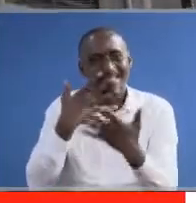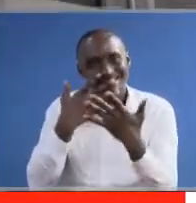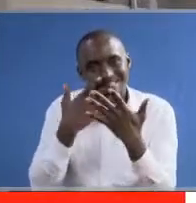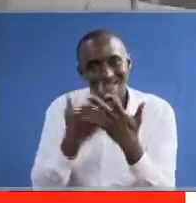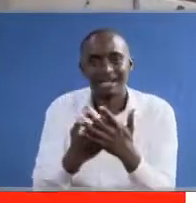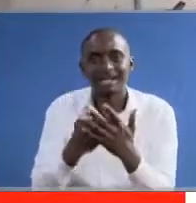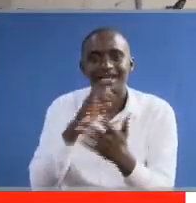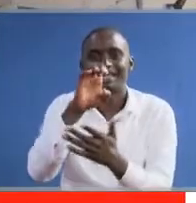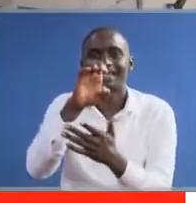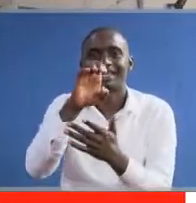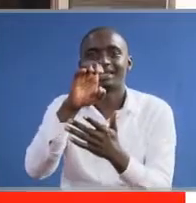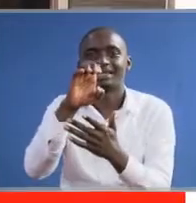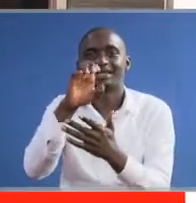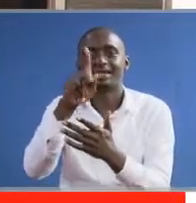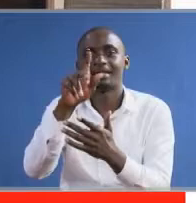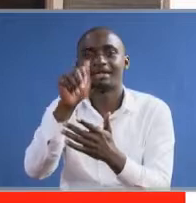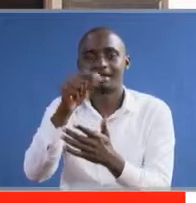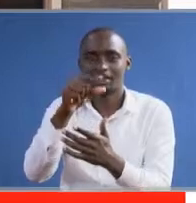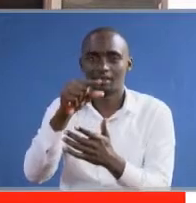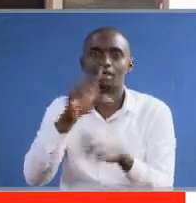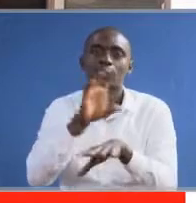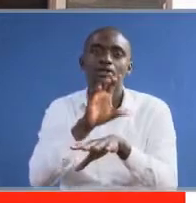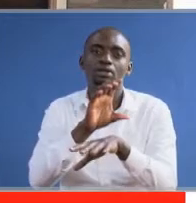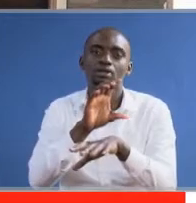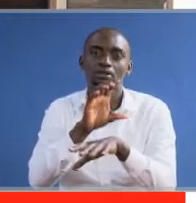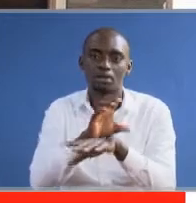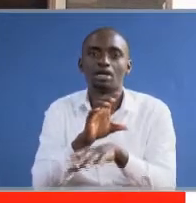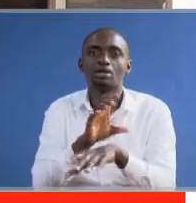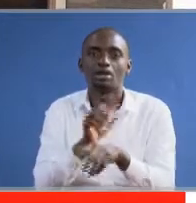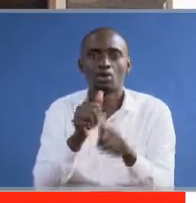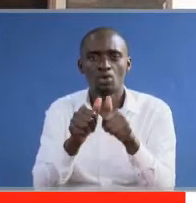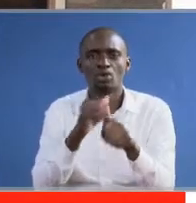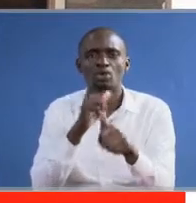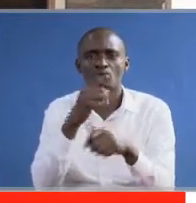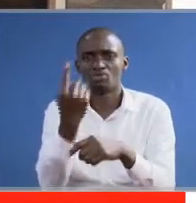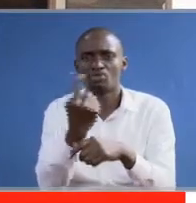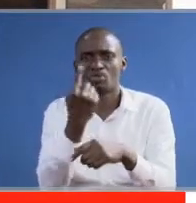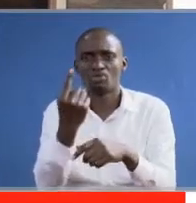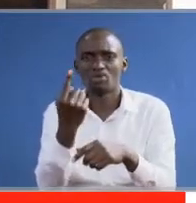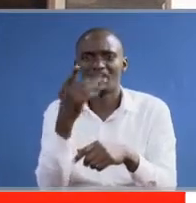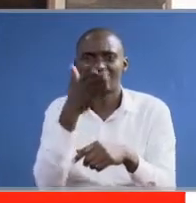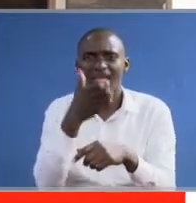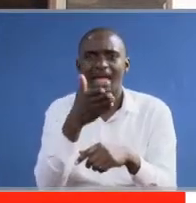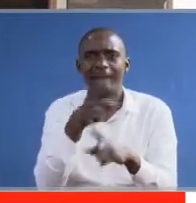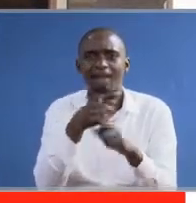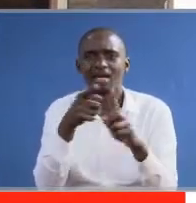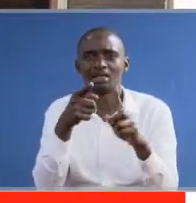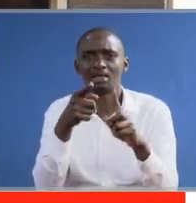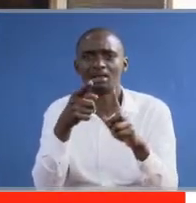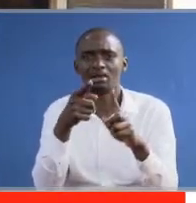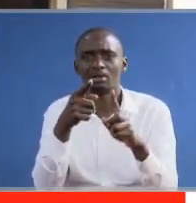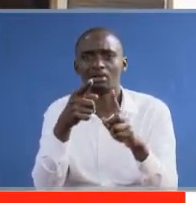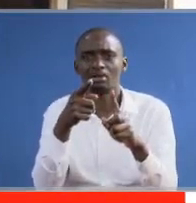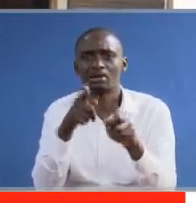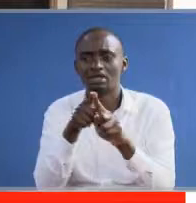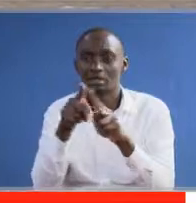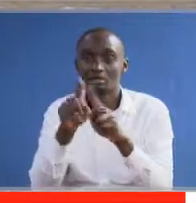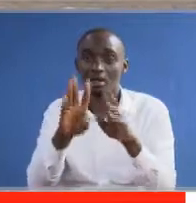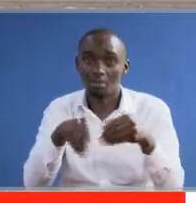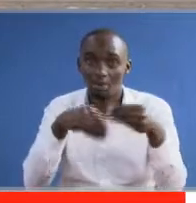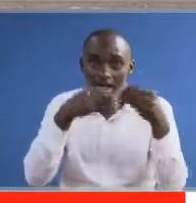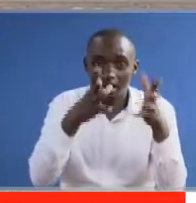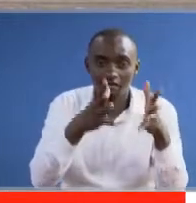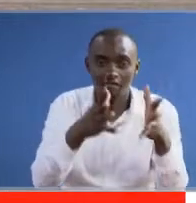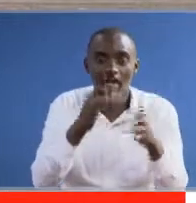Assembly KAG Buruburu Church, which has not only been there for her, but also have granted her a job